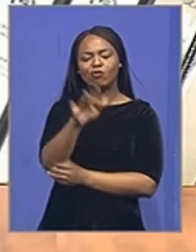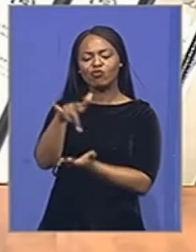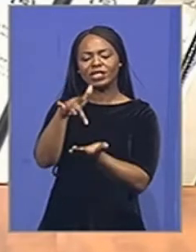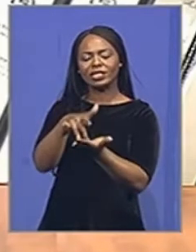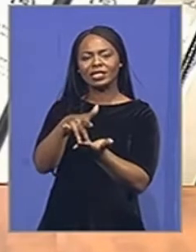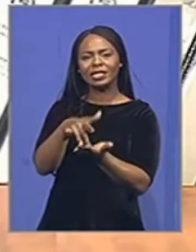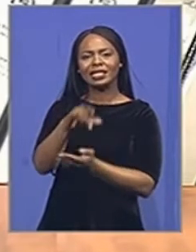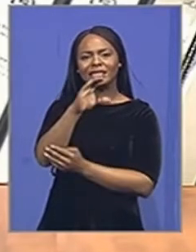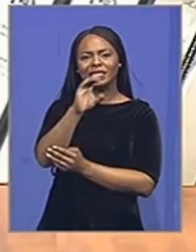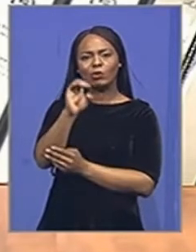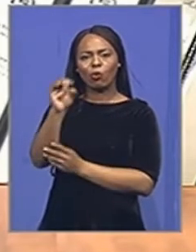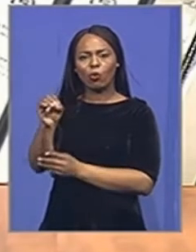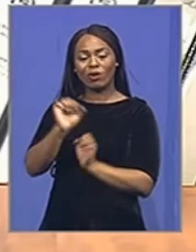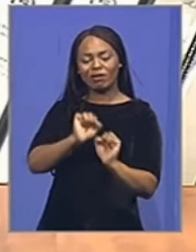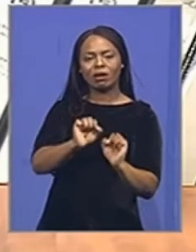room,